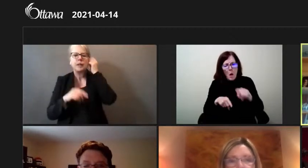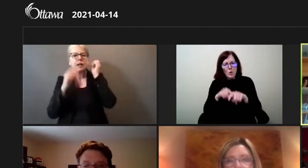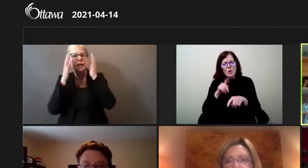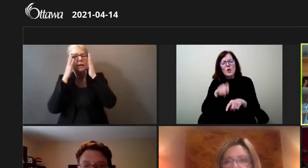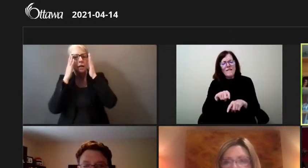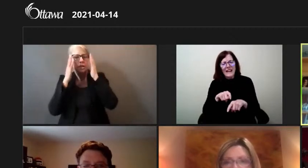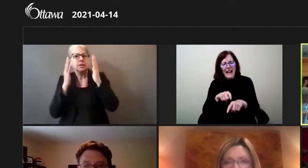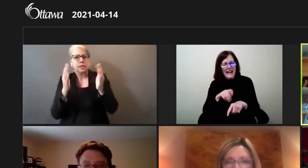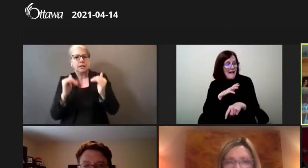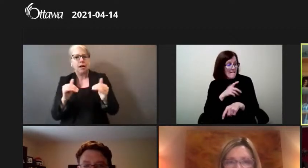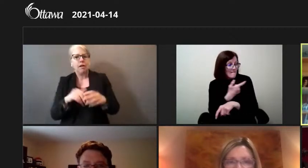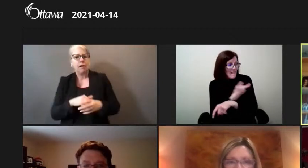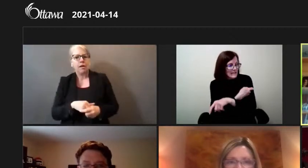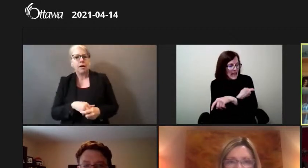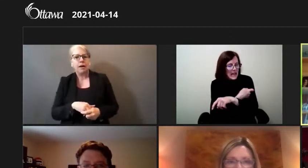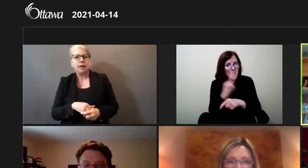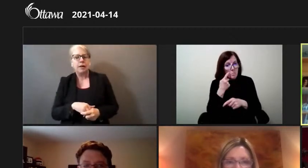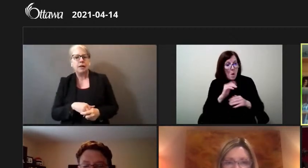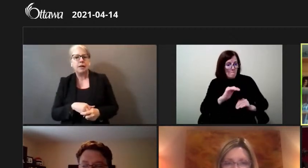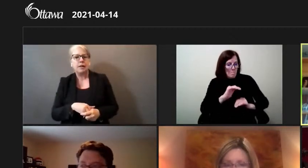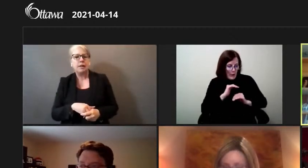Councillor Dudas.